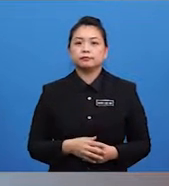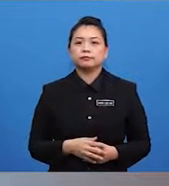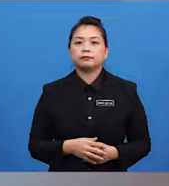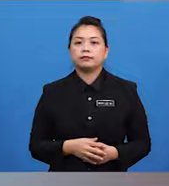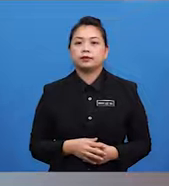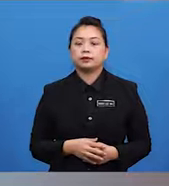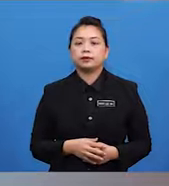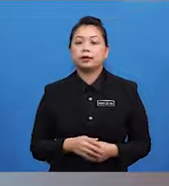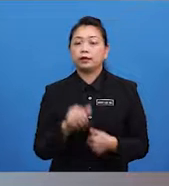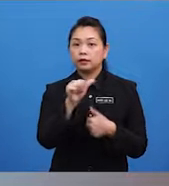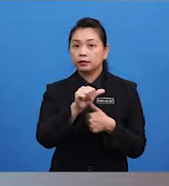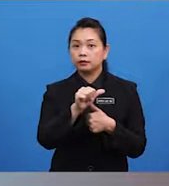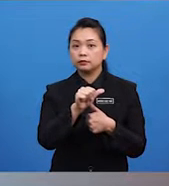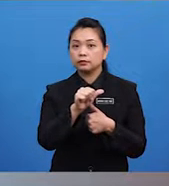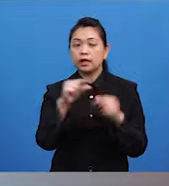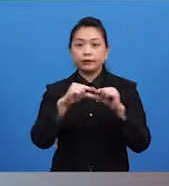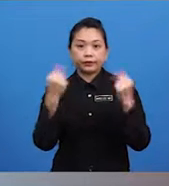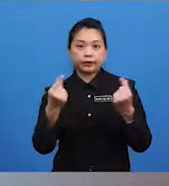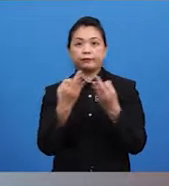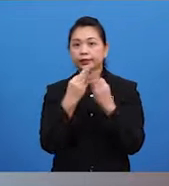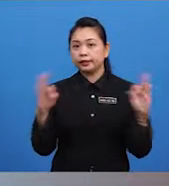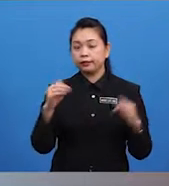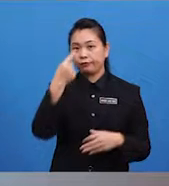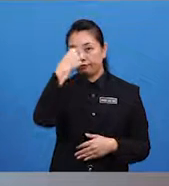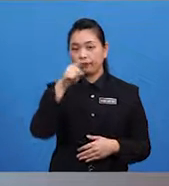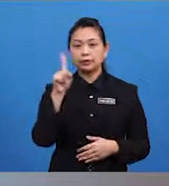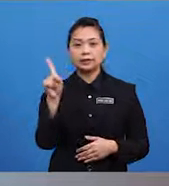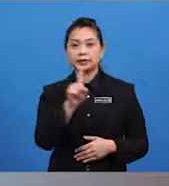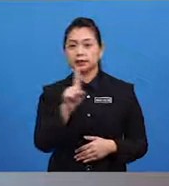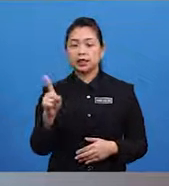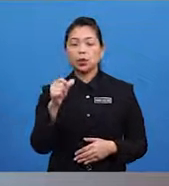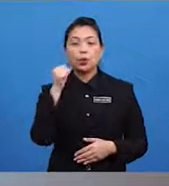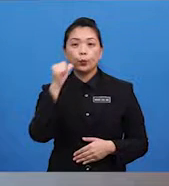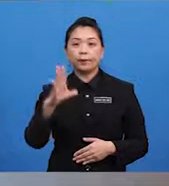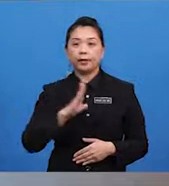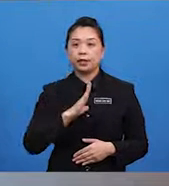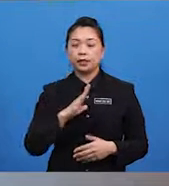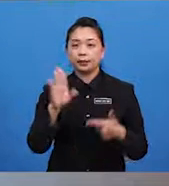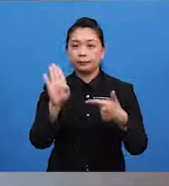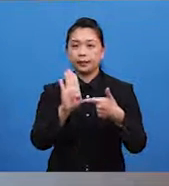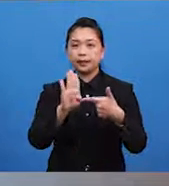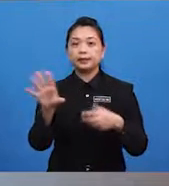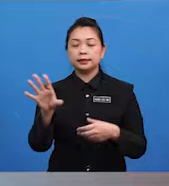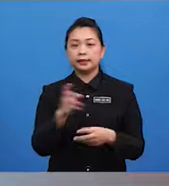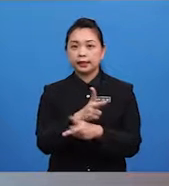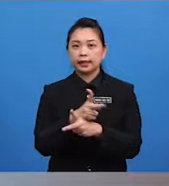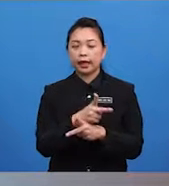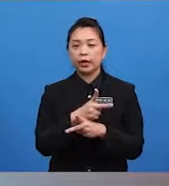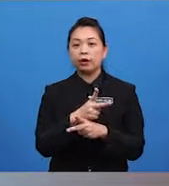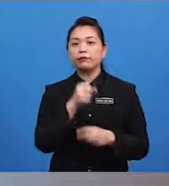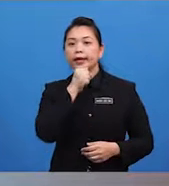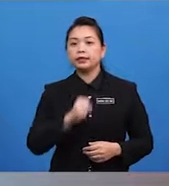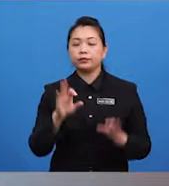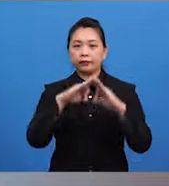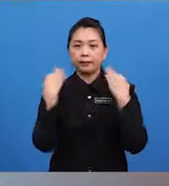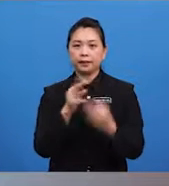to A, greater freedom for single women, B, taking care of aging family